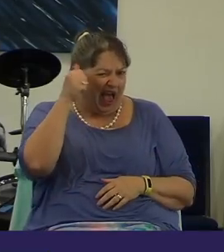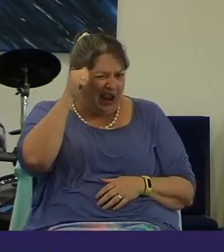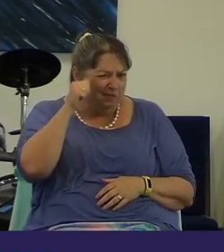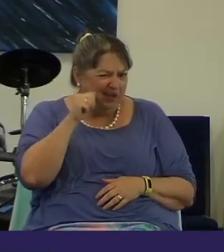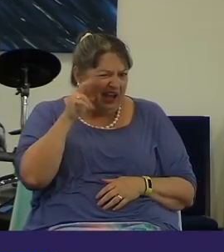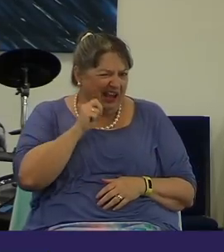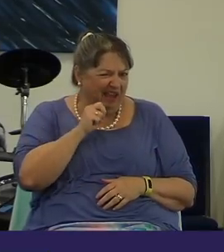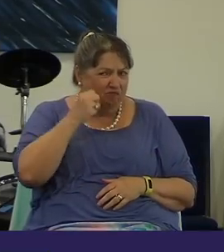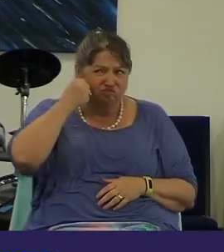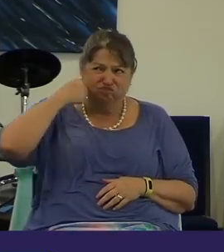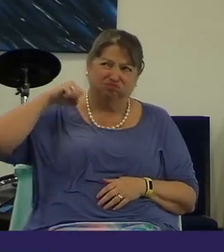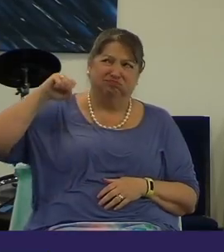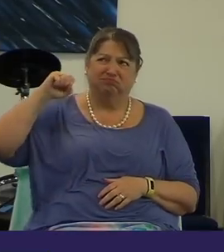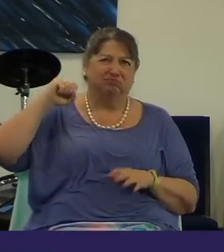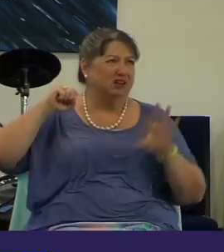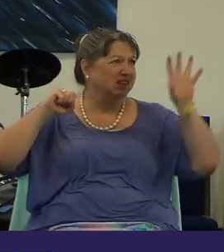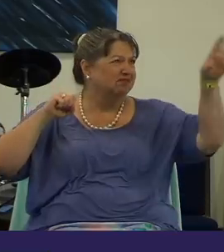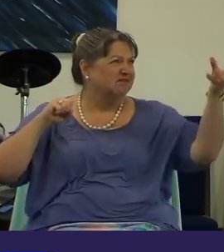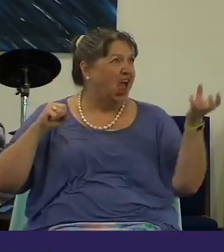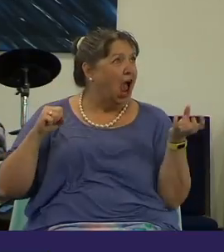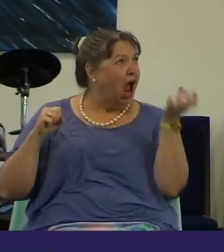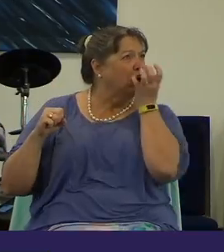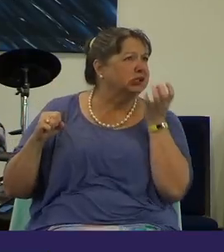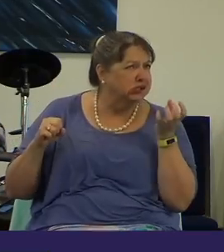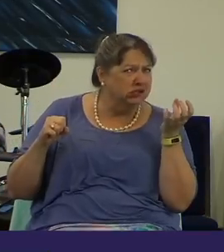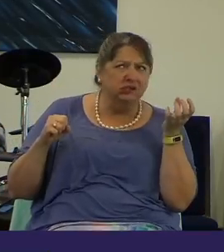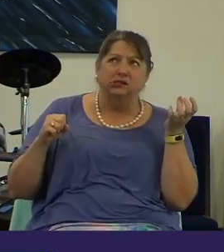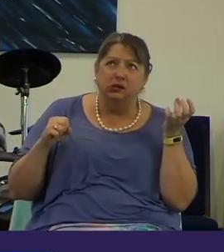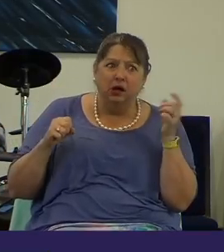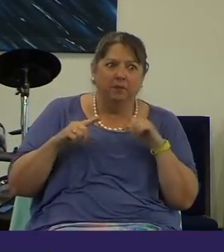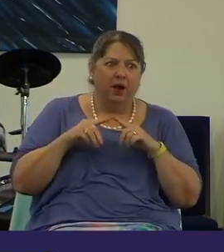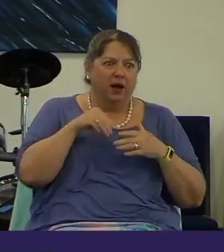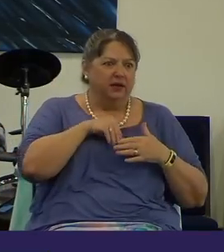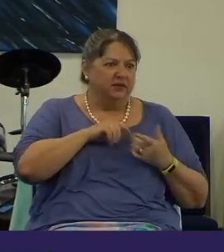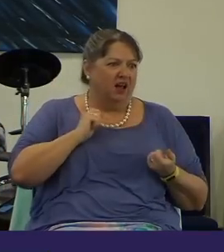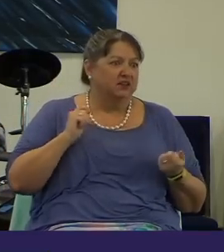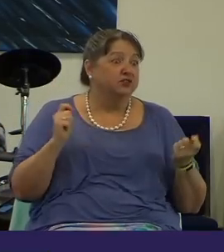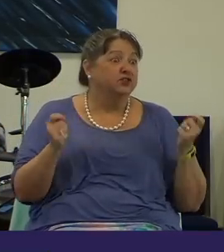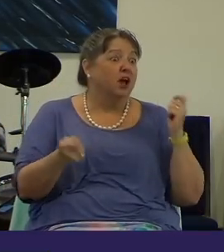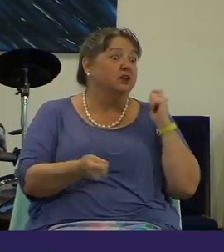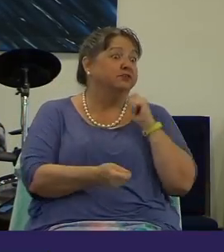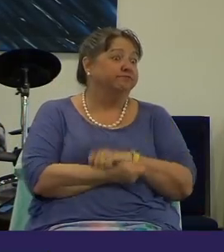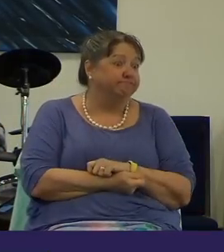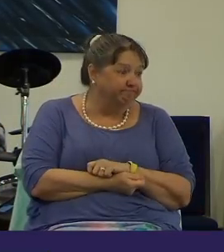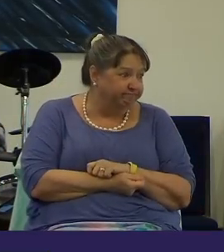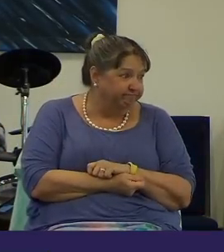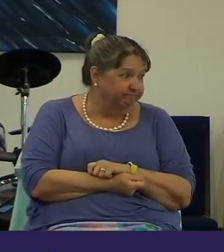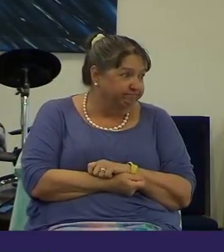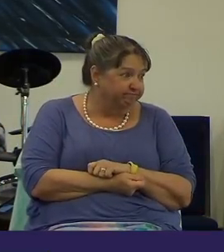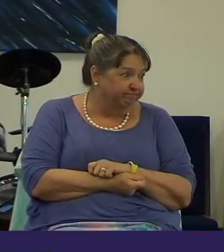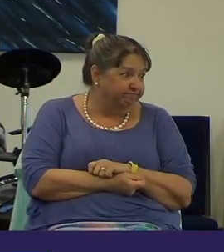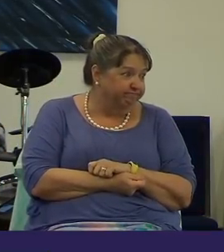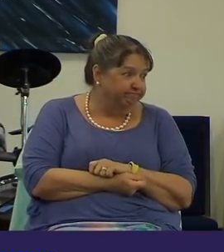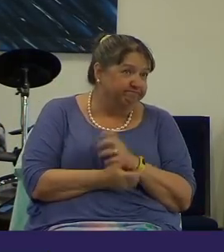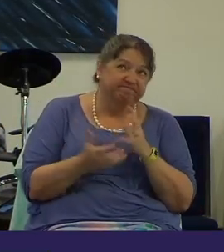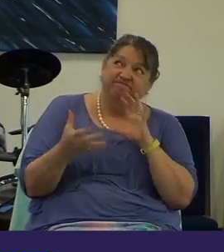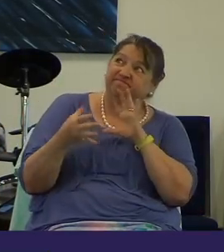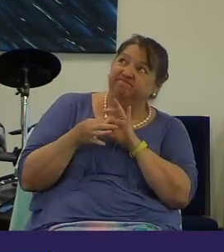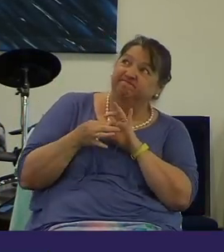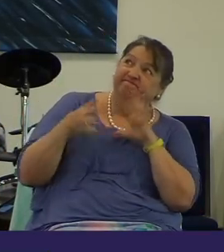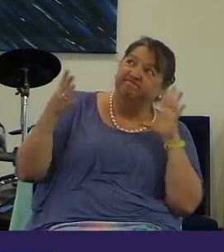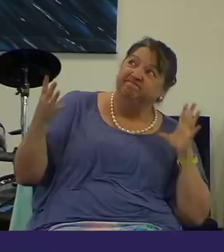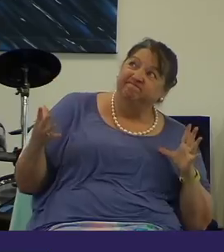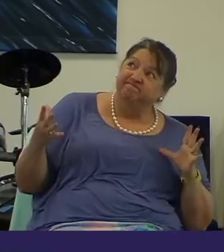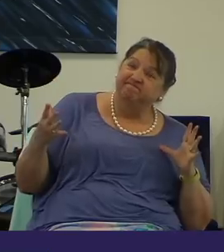them. Because before, they didn't even know there was anything bad in the whole world. They didn't. They didn't do bad stuff. They